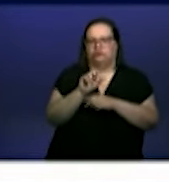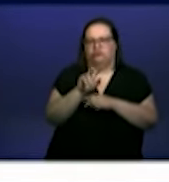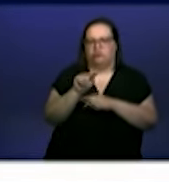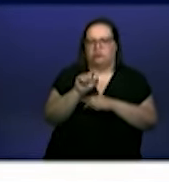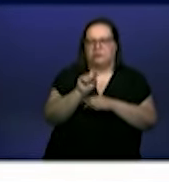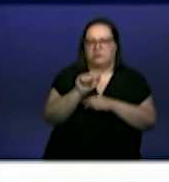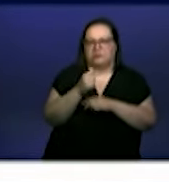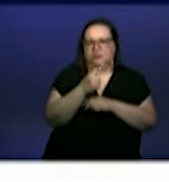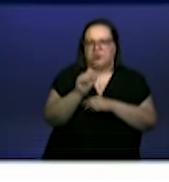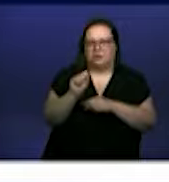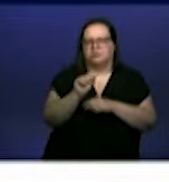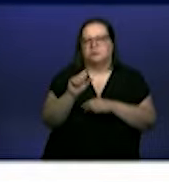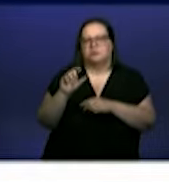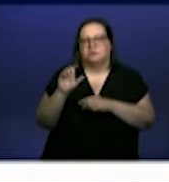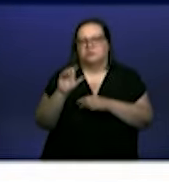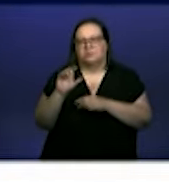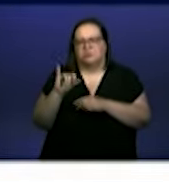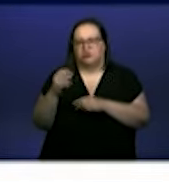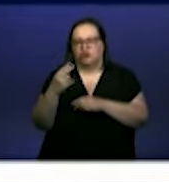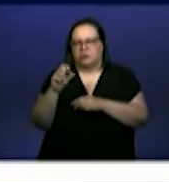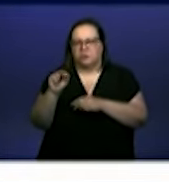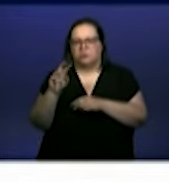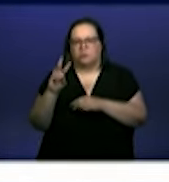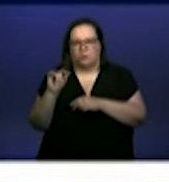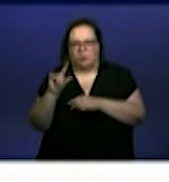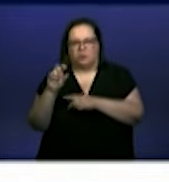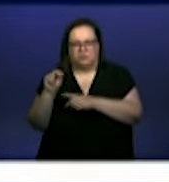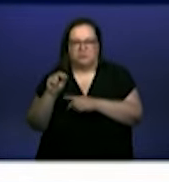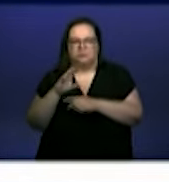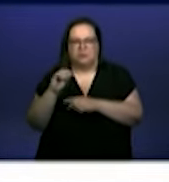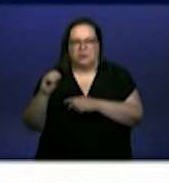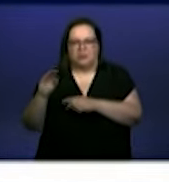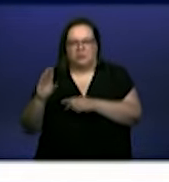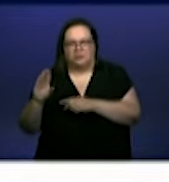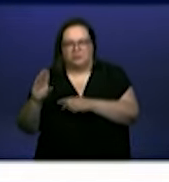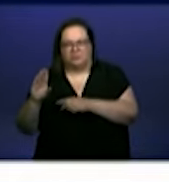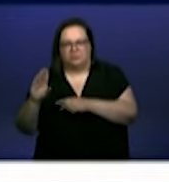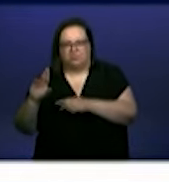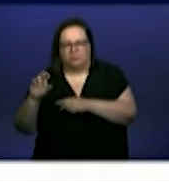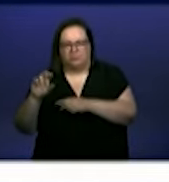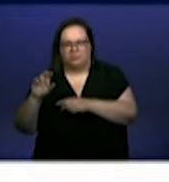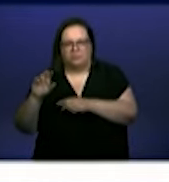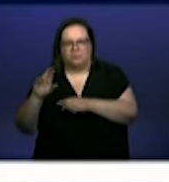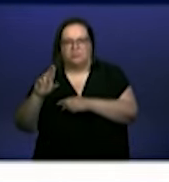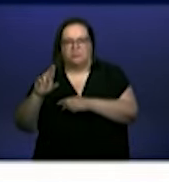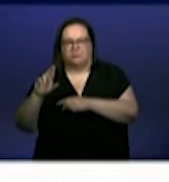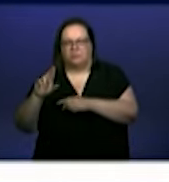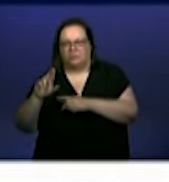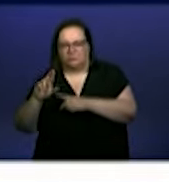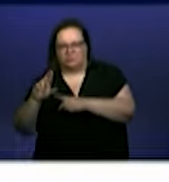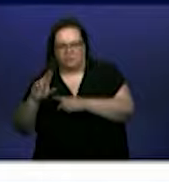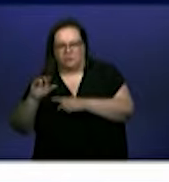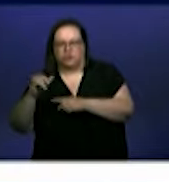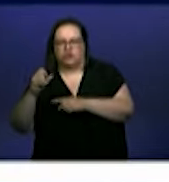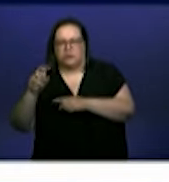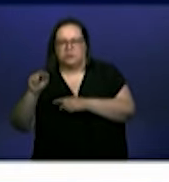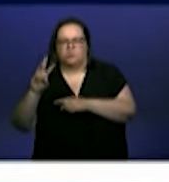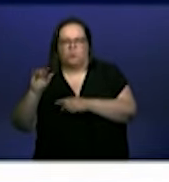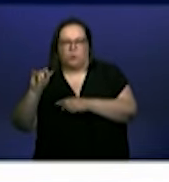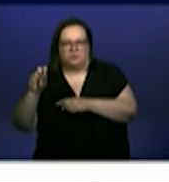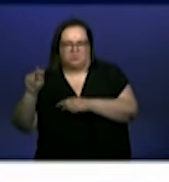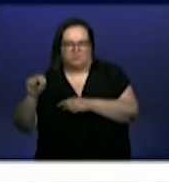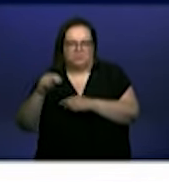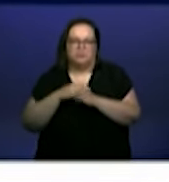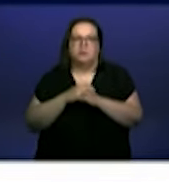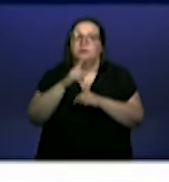Wilson. If you are watching or listening live, you are welcome to send in your reactions and you can even ask some questions tonight on social media. All you